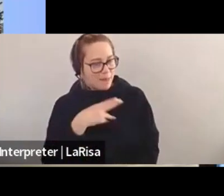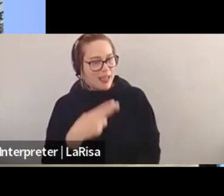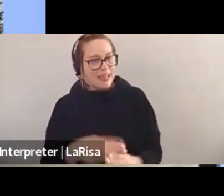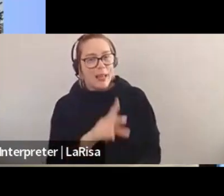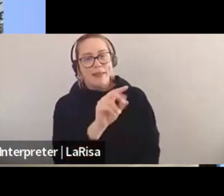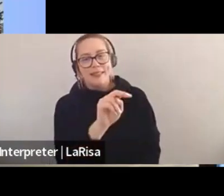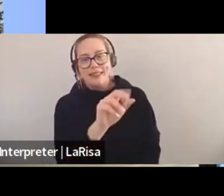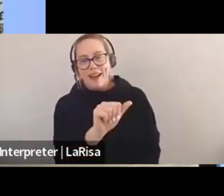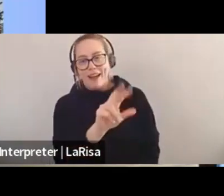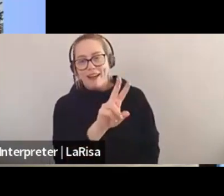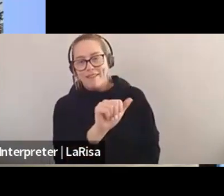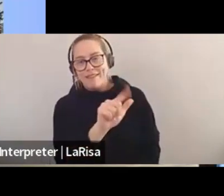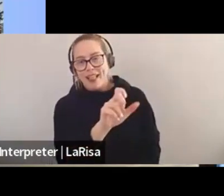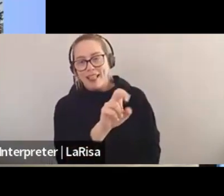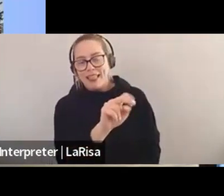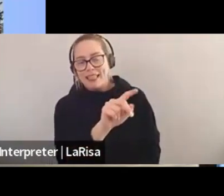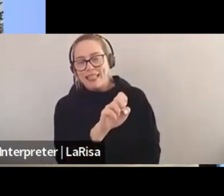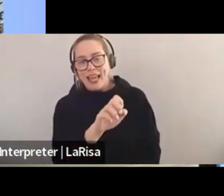Donna?